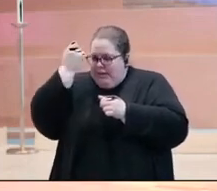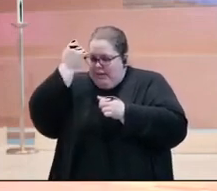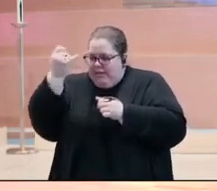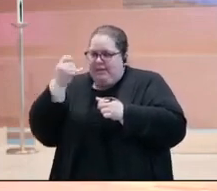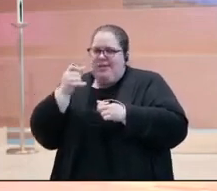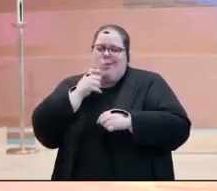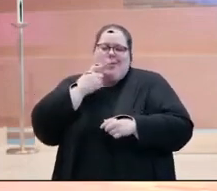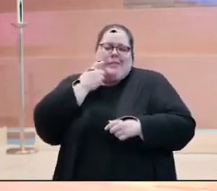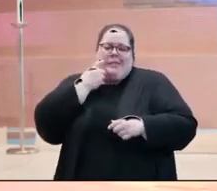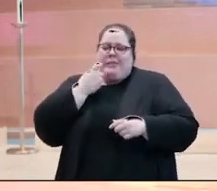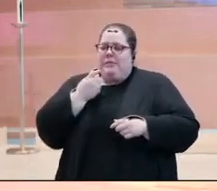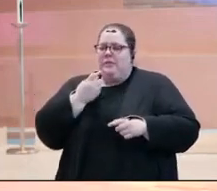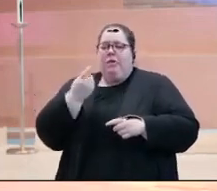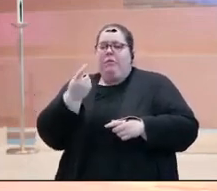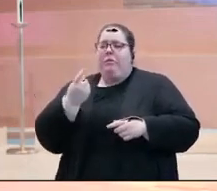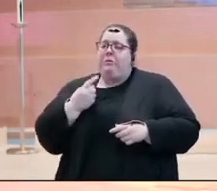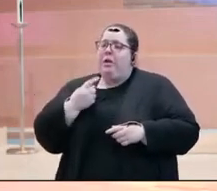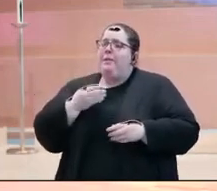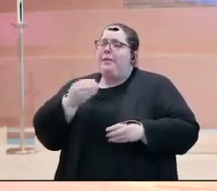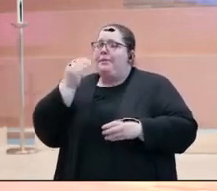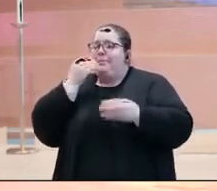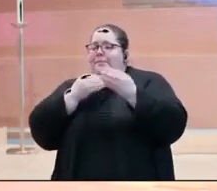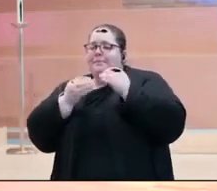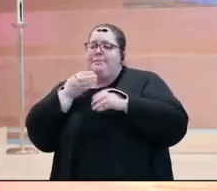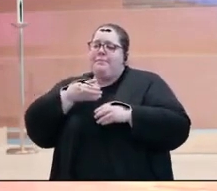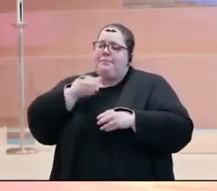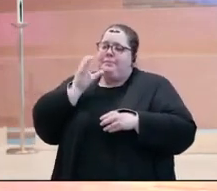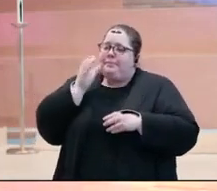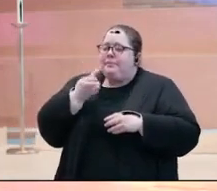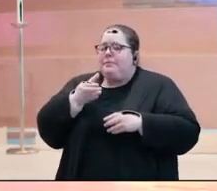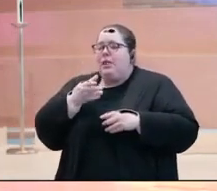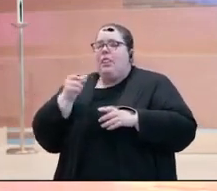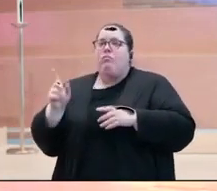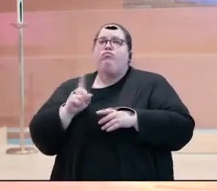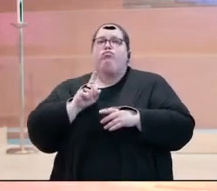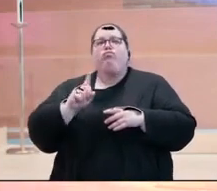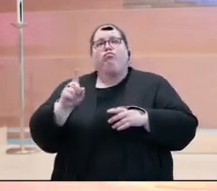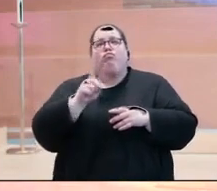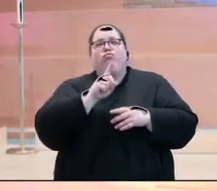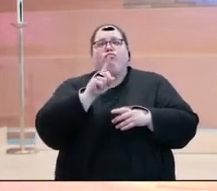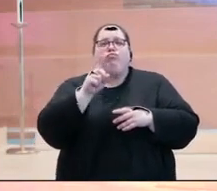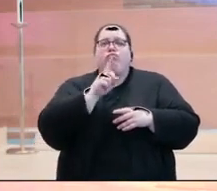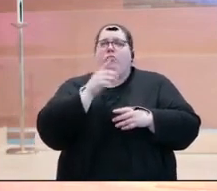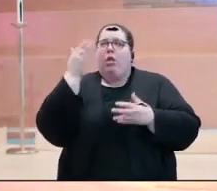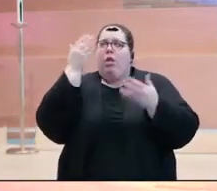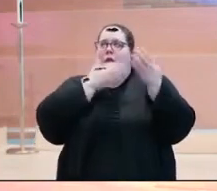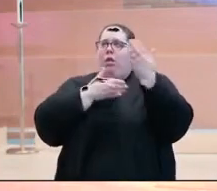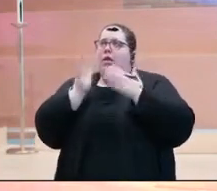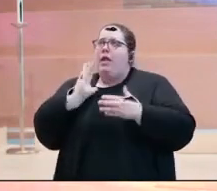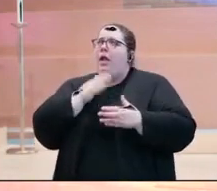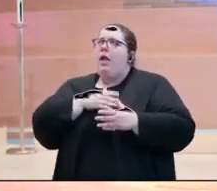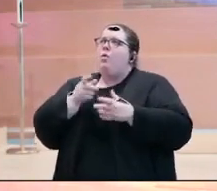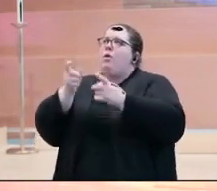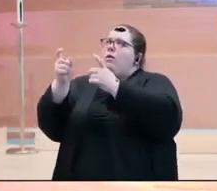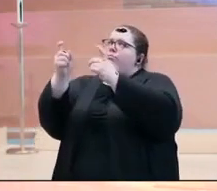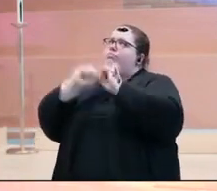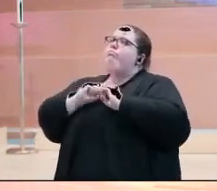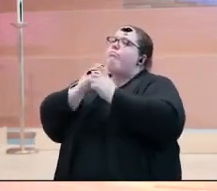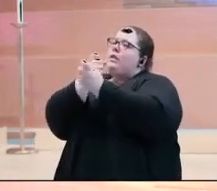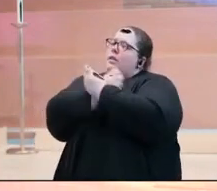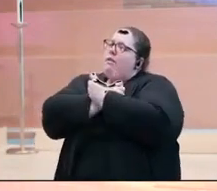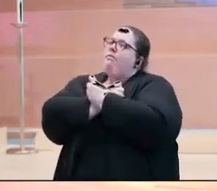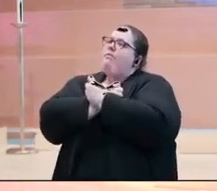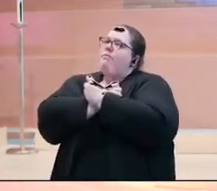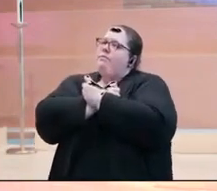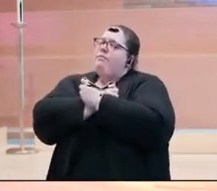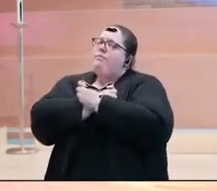meal and go on living our lives as if we had not received this incredible love. But I pray that we